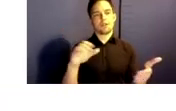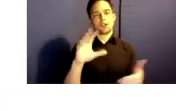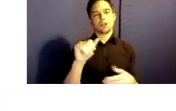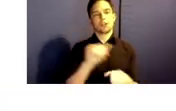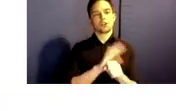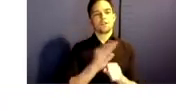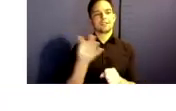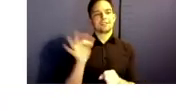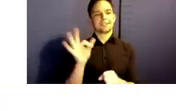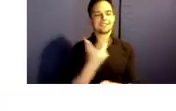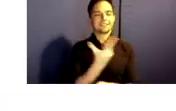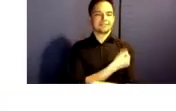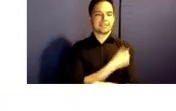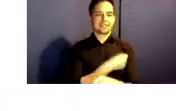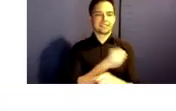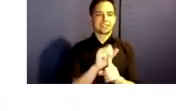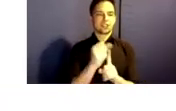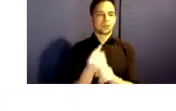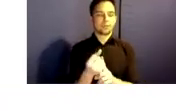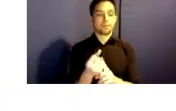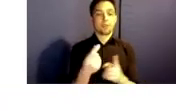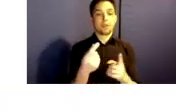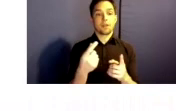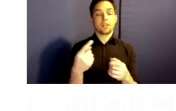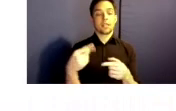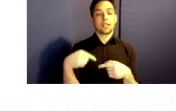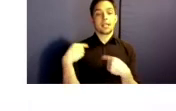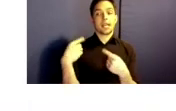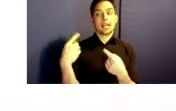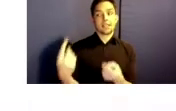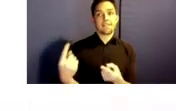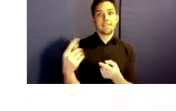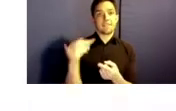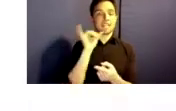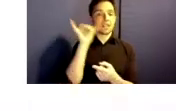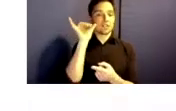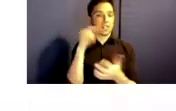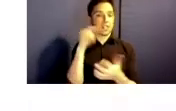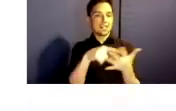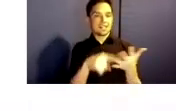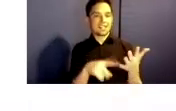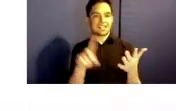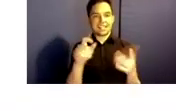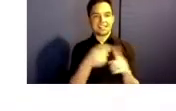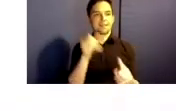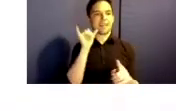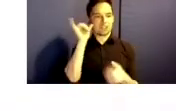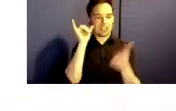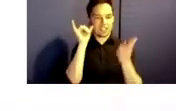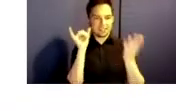situation. So as of yesterday, this is the data from yesterday that